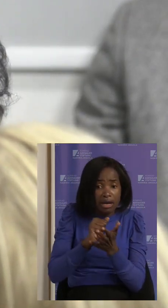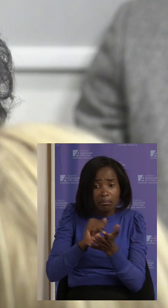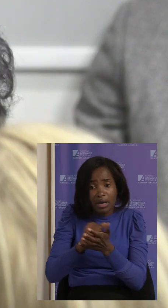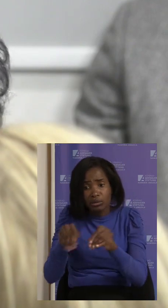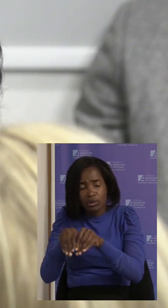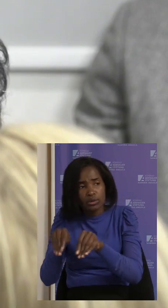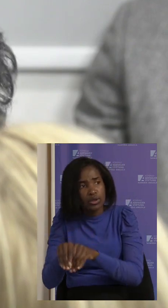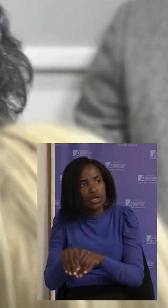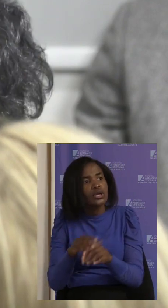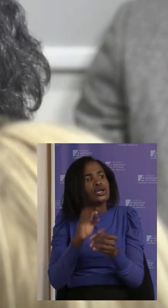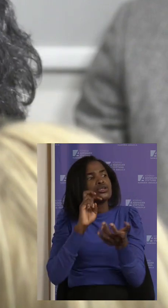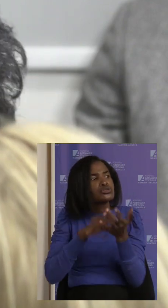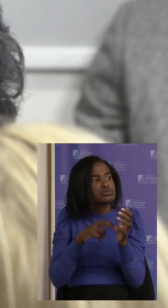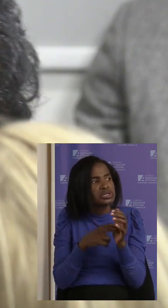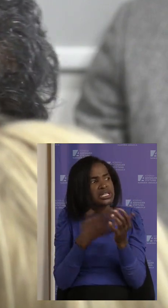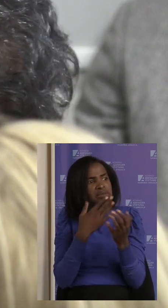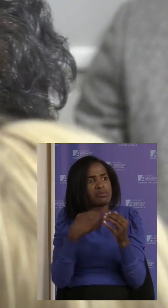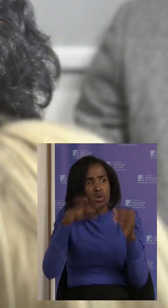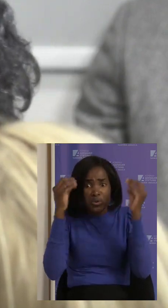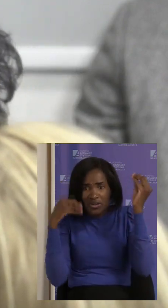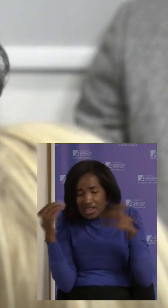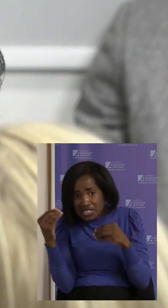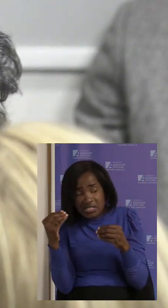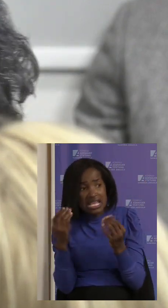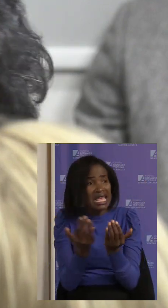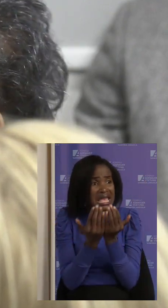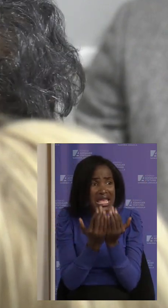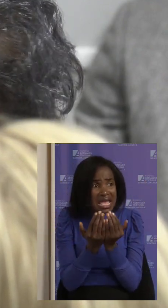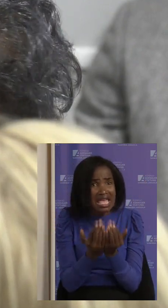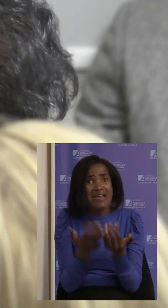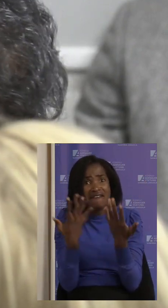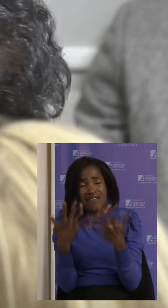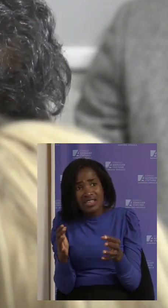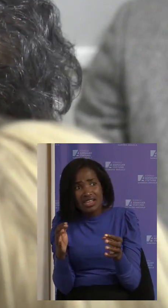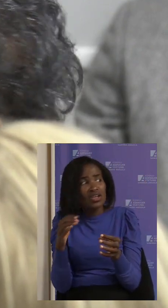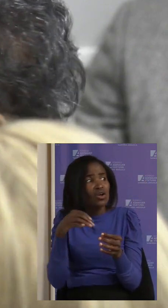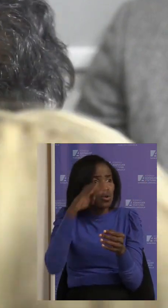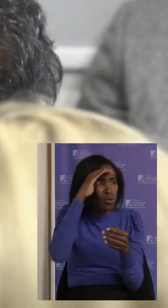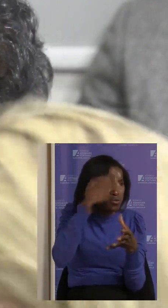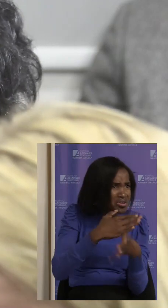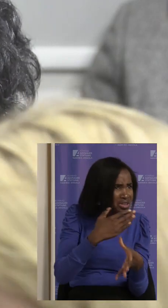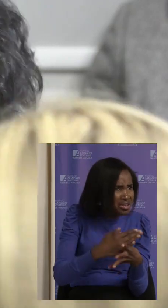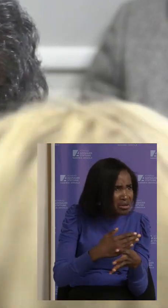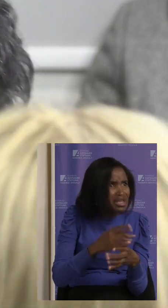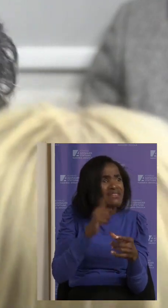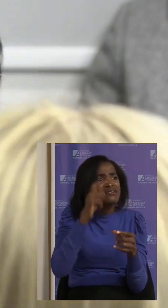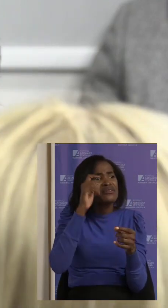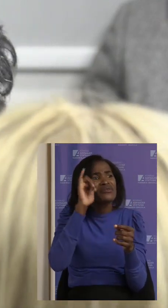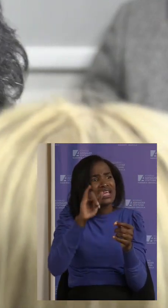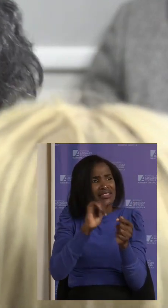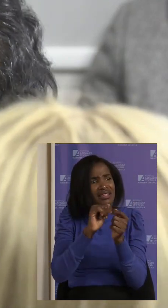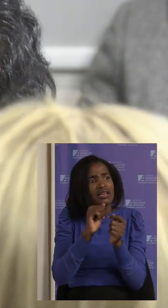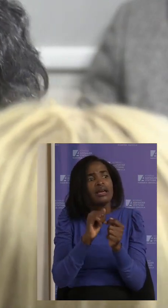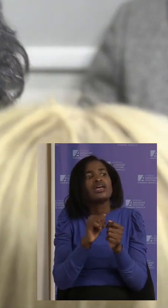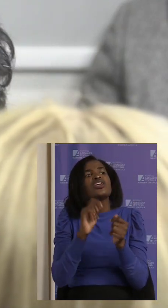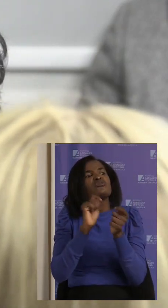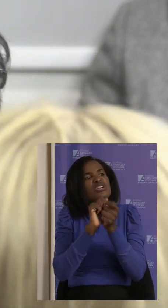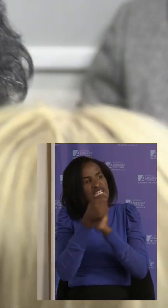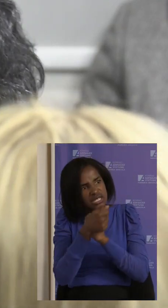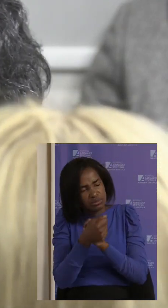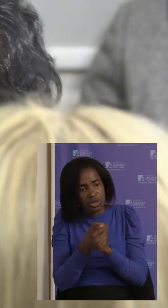minds, change that, you have to go to university and you have to go whatever we want to do, but focus on